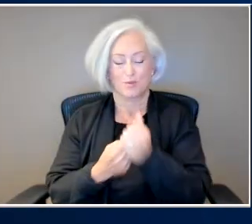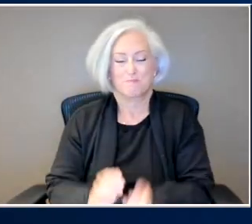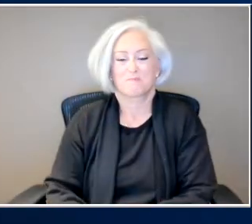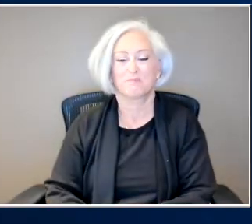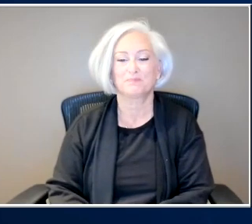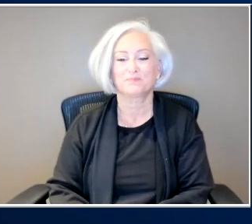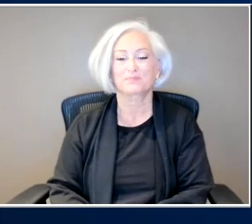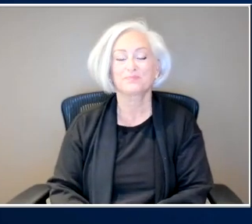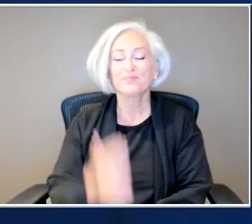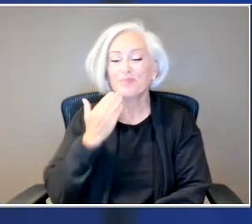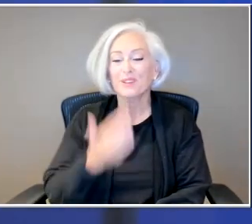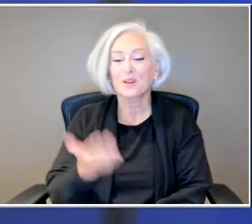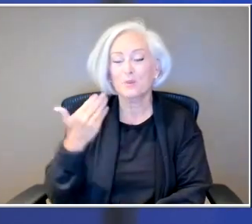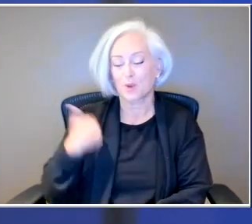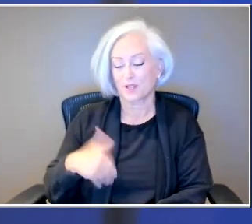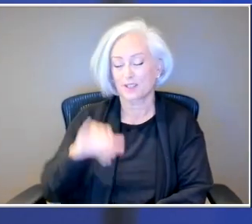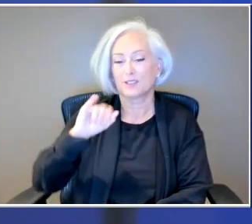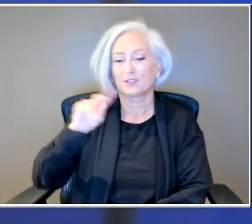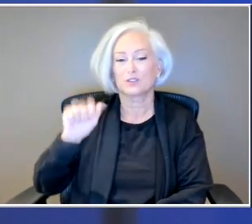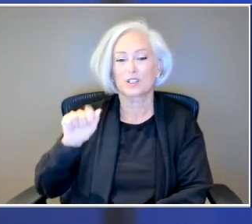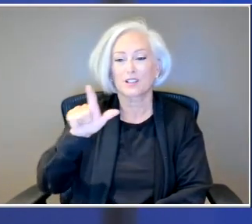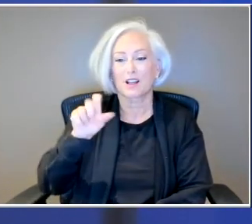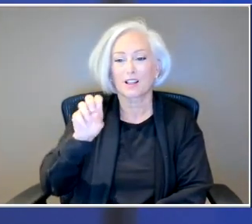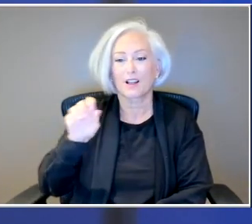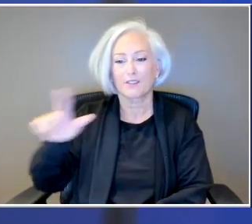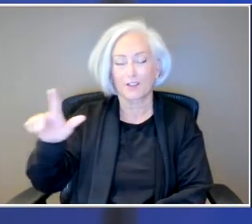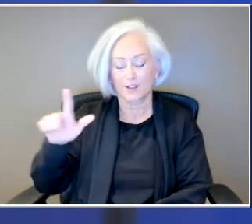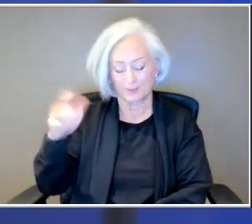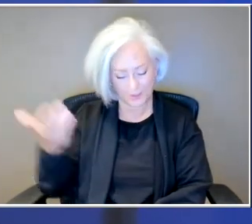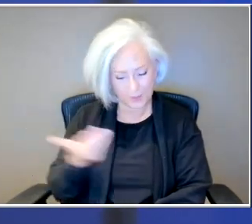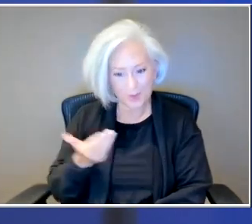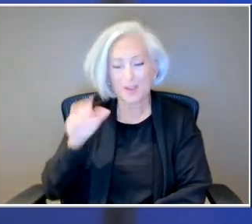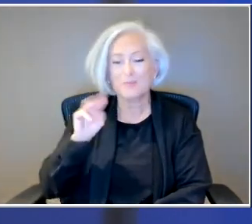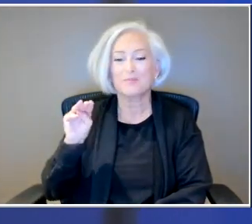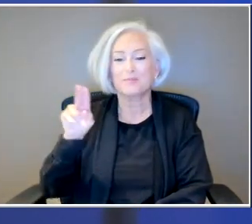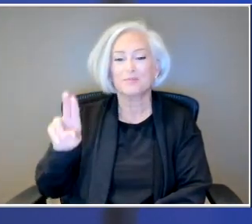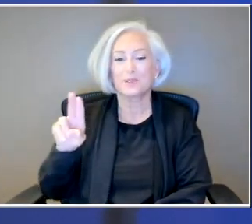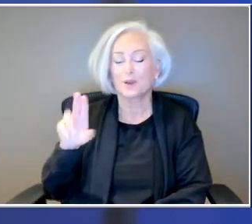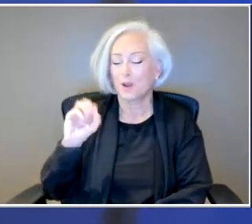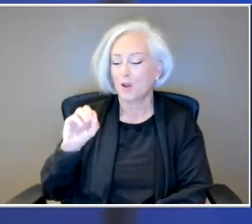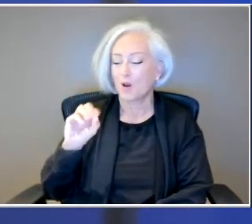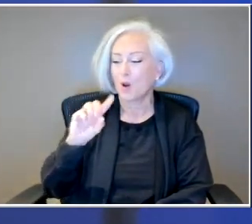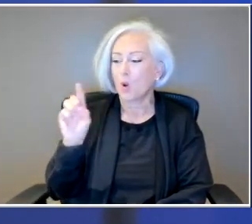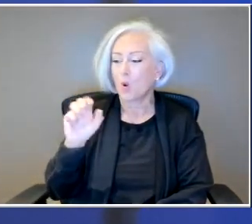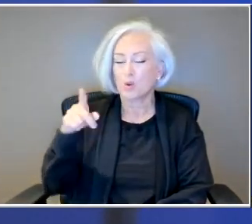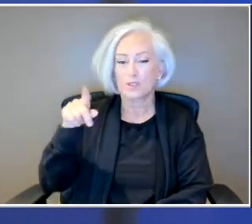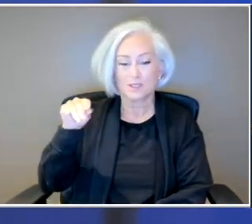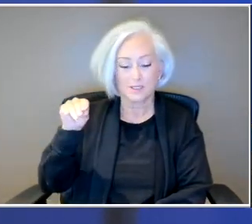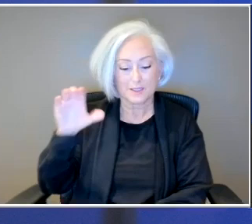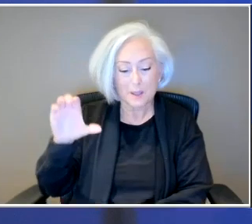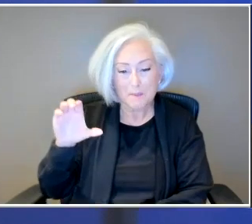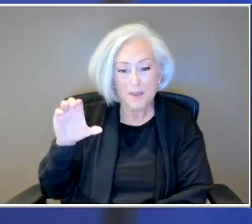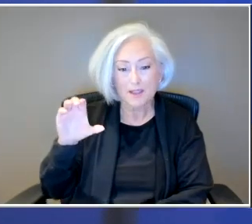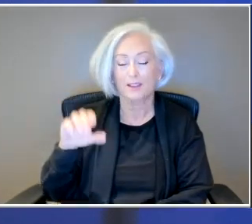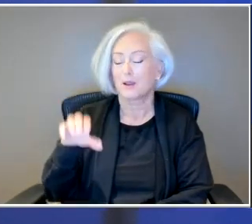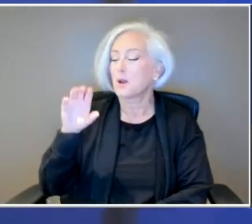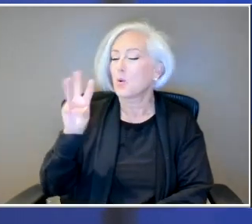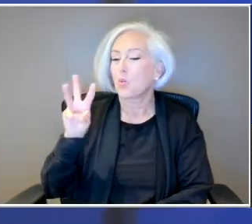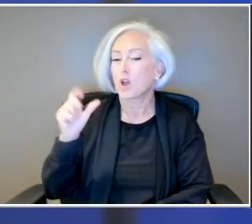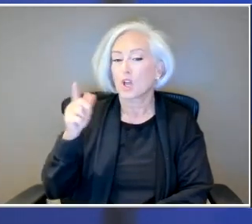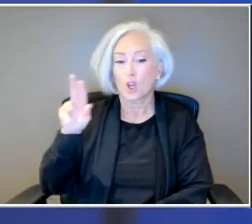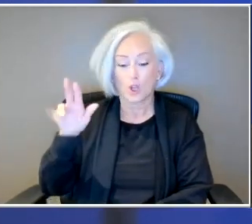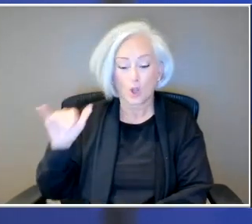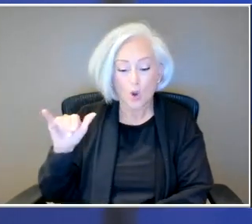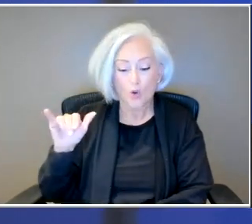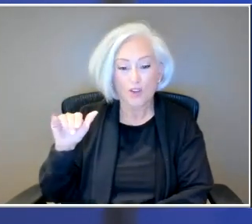Good morning, I'm Jessica Lovell, and welcome to the Morning Medical Update. Ozempic, Wegovy, Mounjaro, Zepbound, these brands are